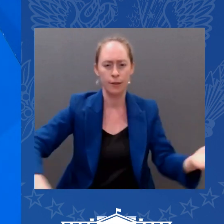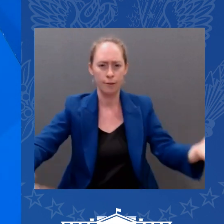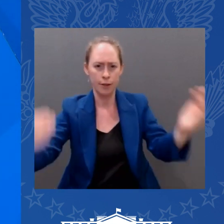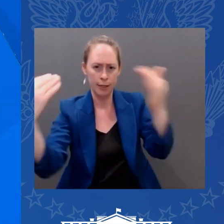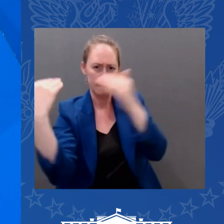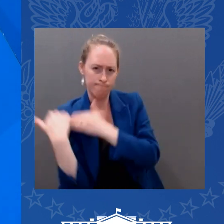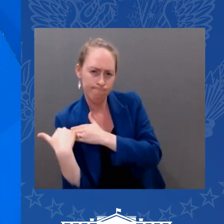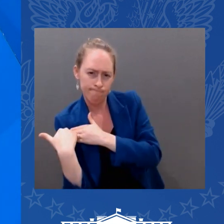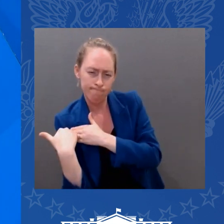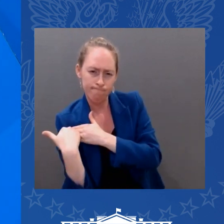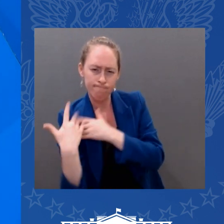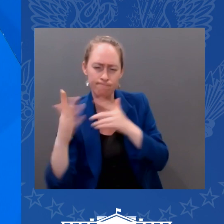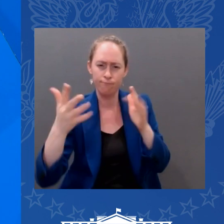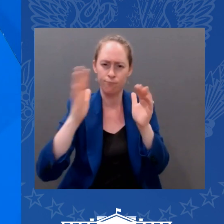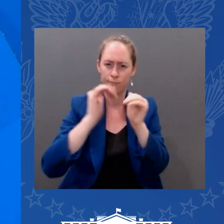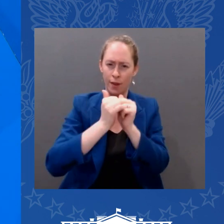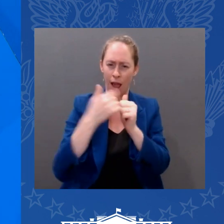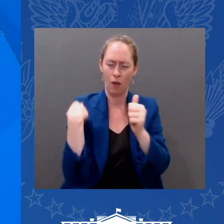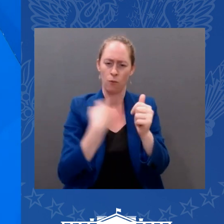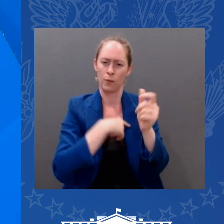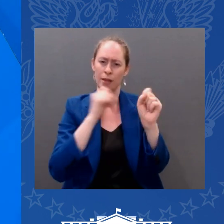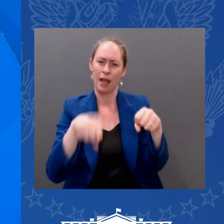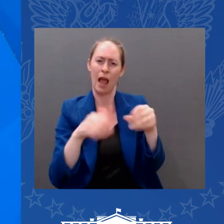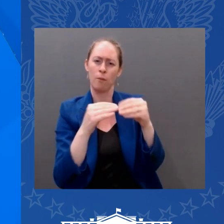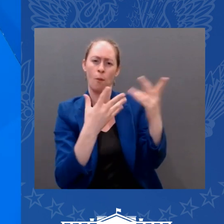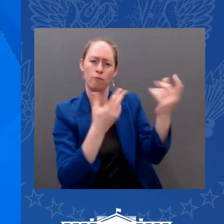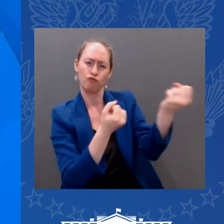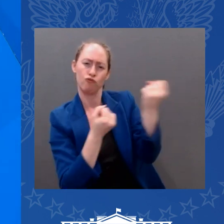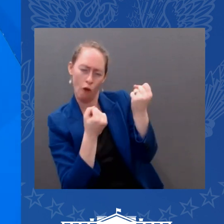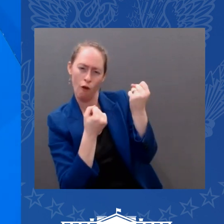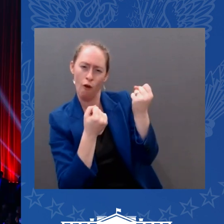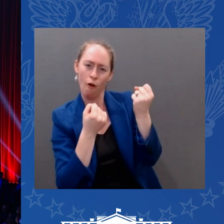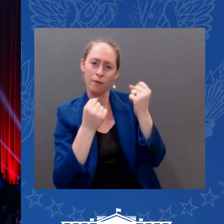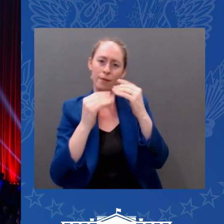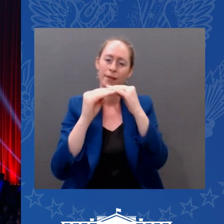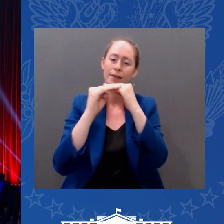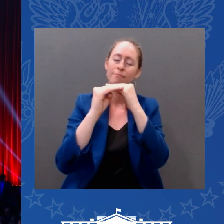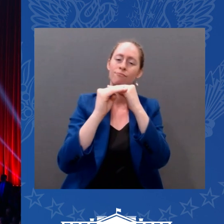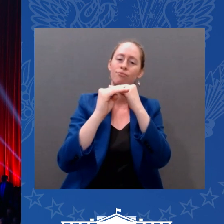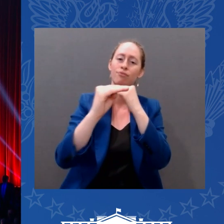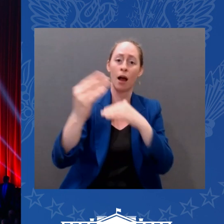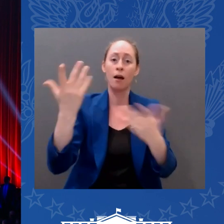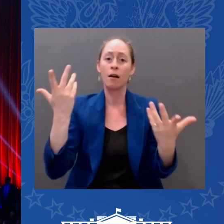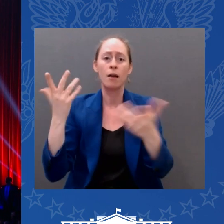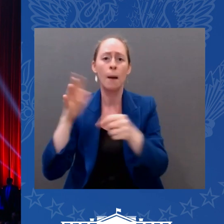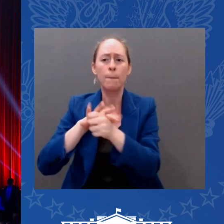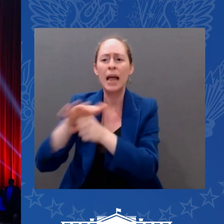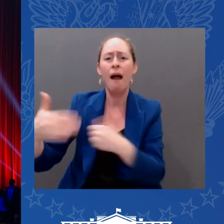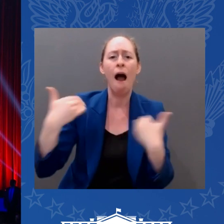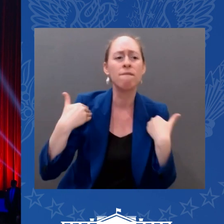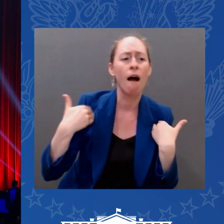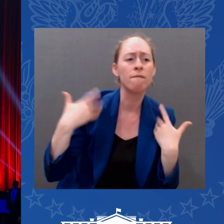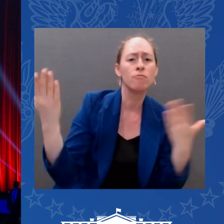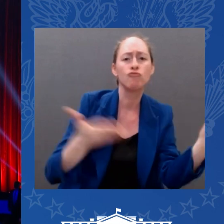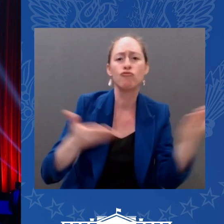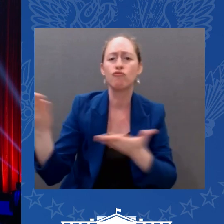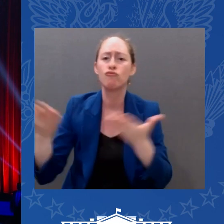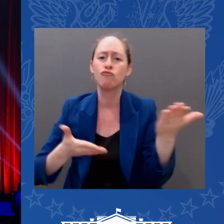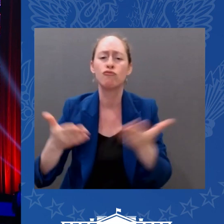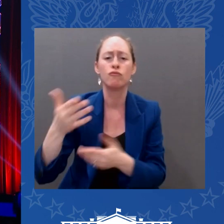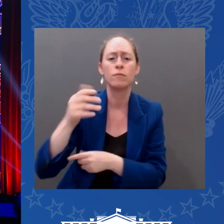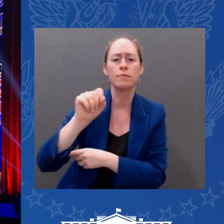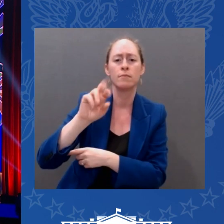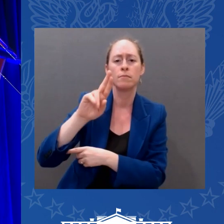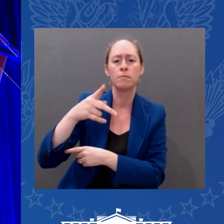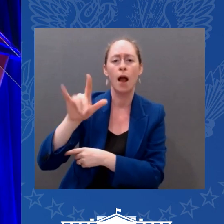more sustainable. By working with close friends who share our values, we can make sure that we are not left